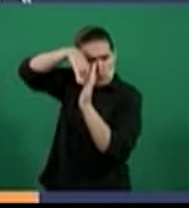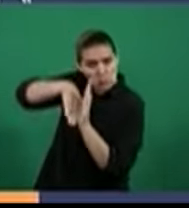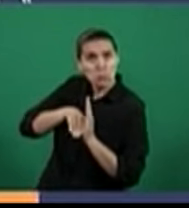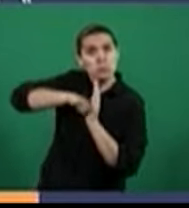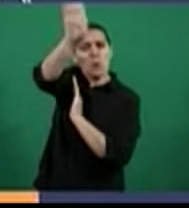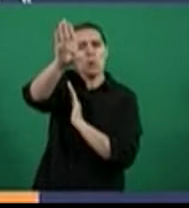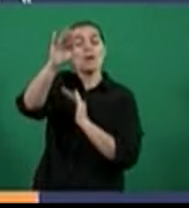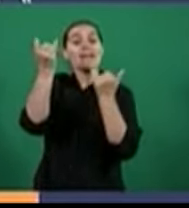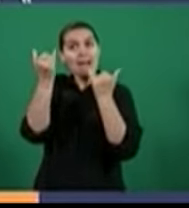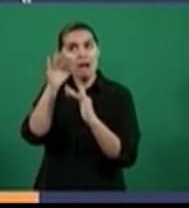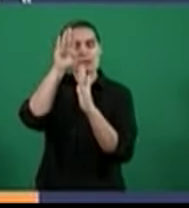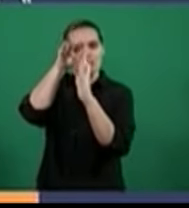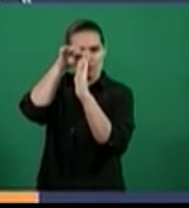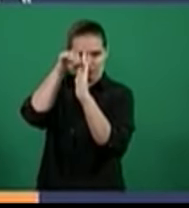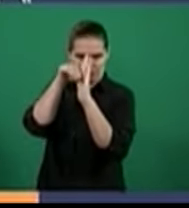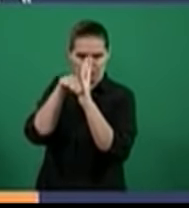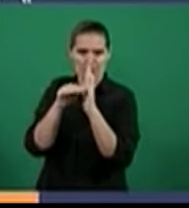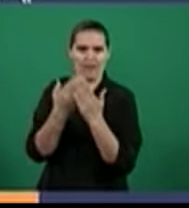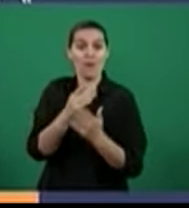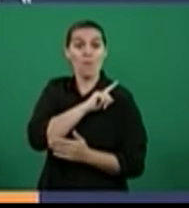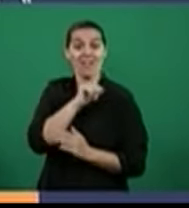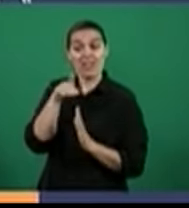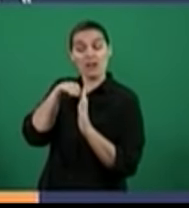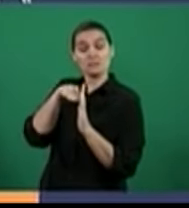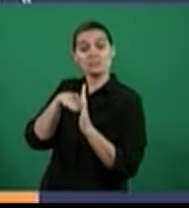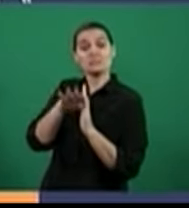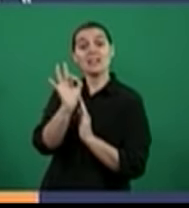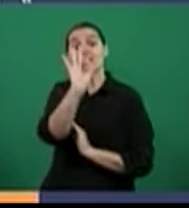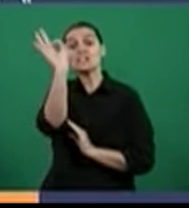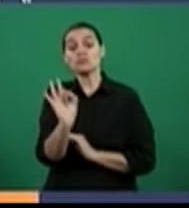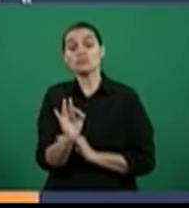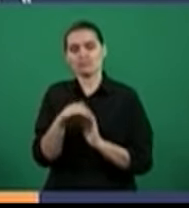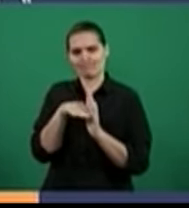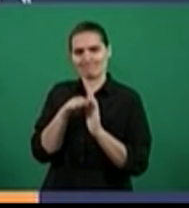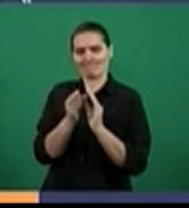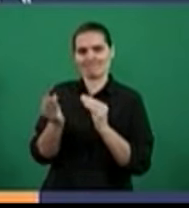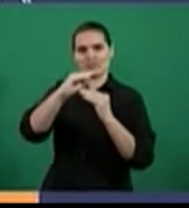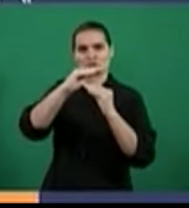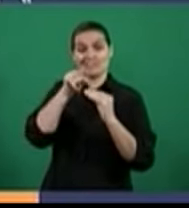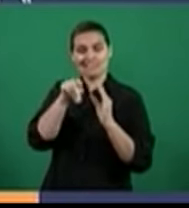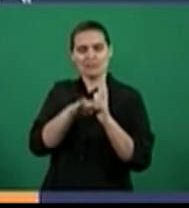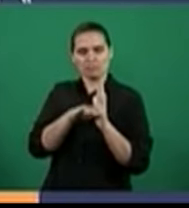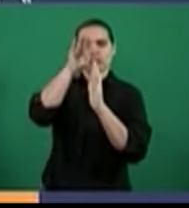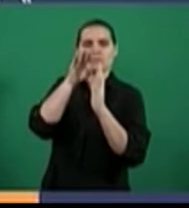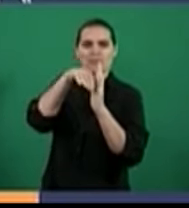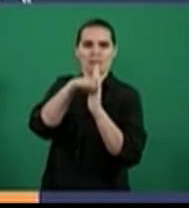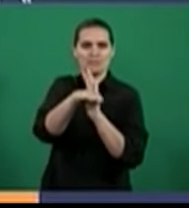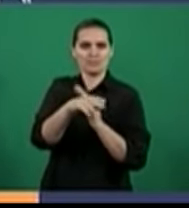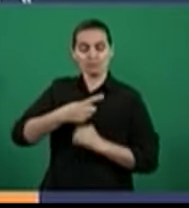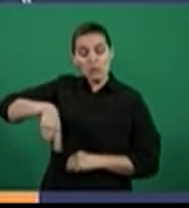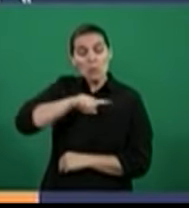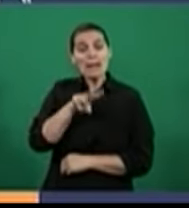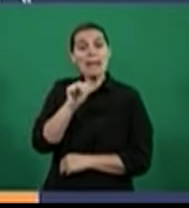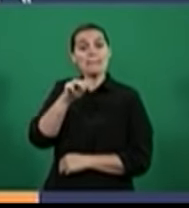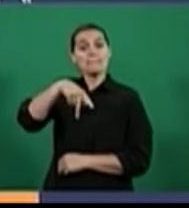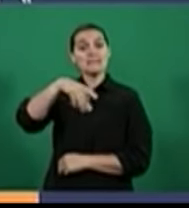their interest rates are now well above inflation. The Monetary Policy Committee also noted